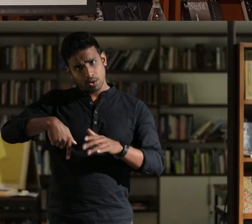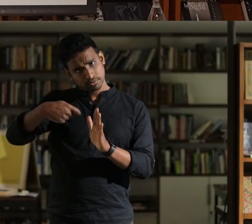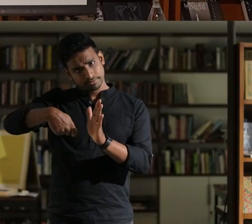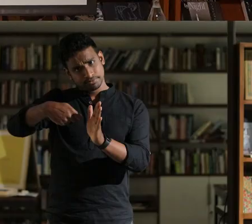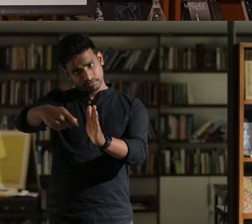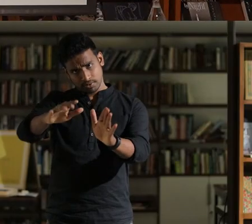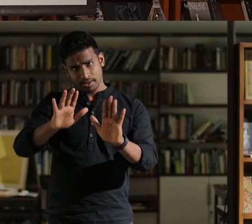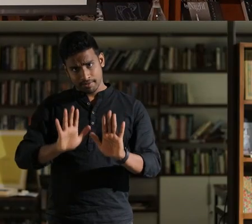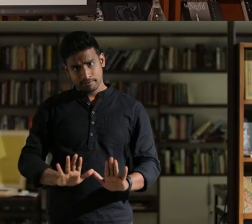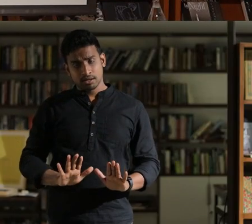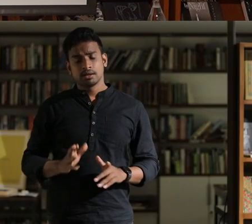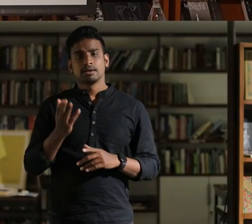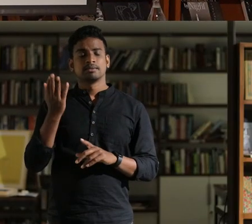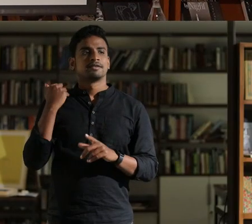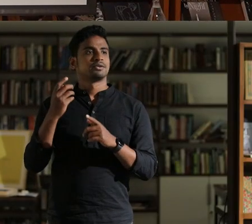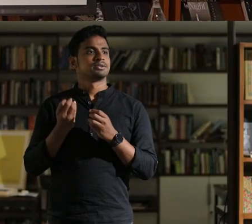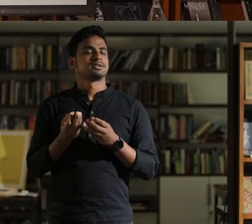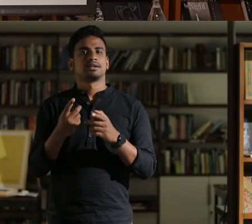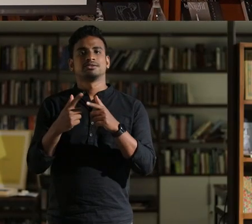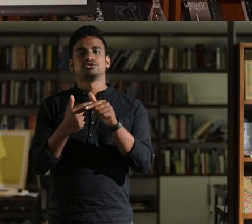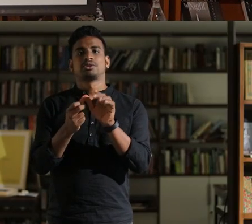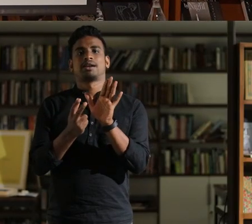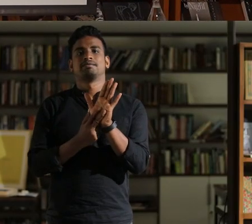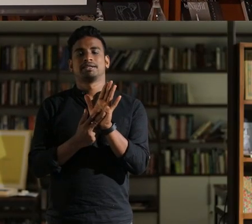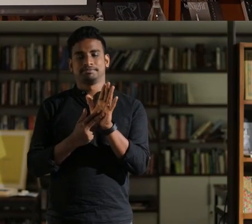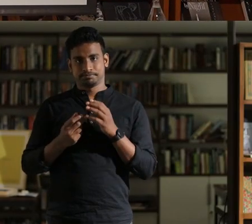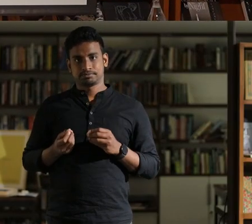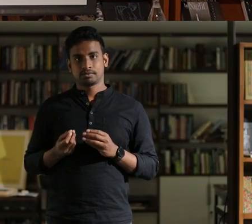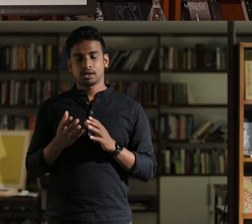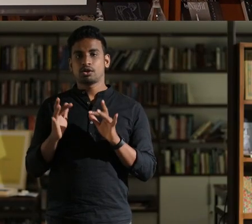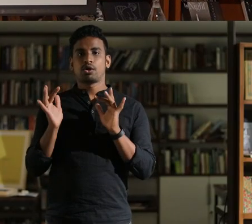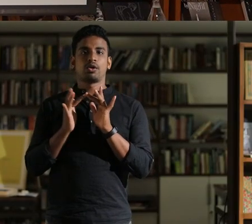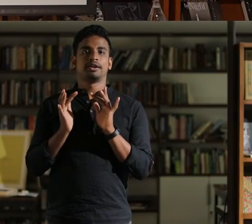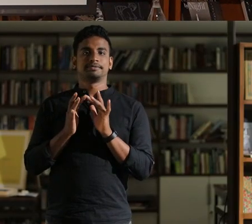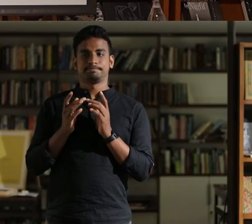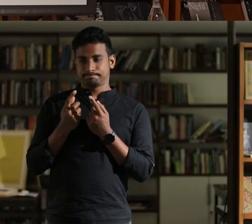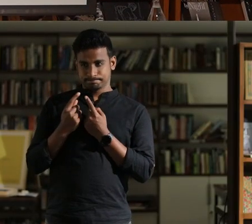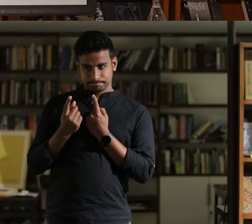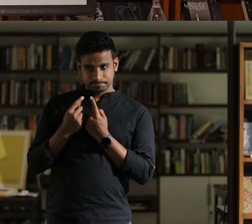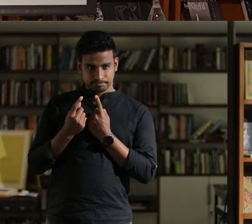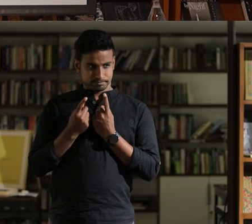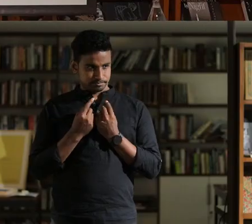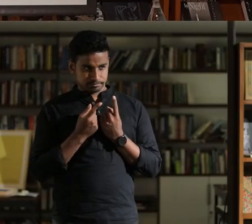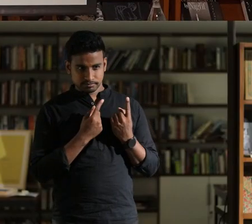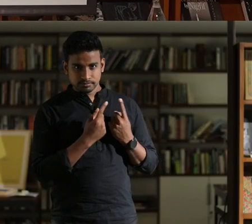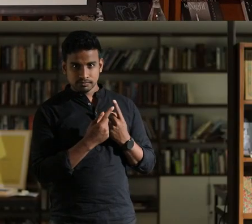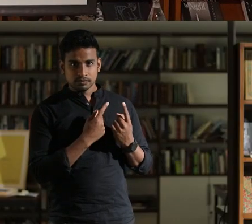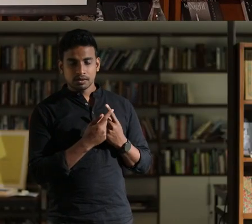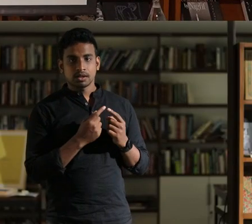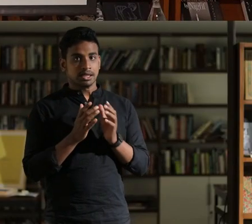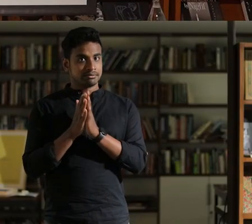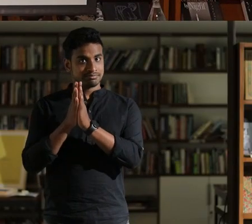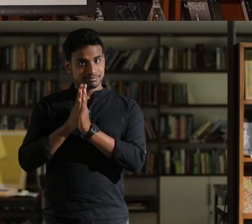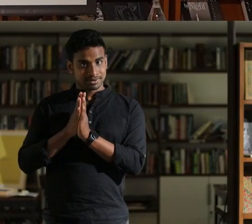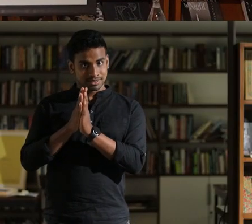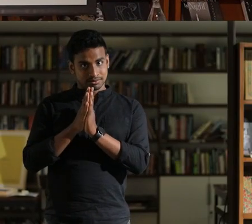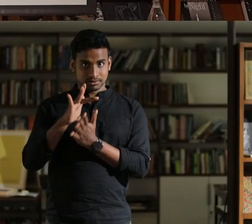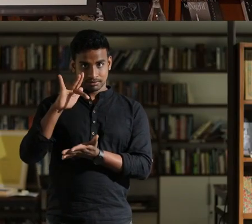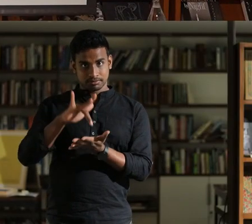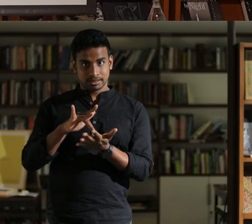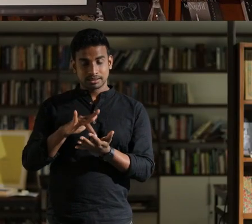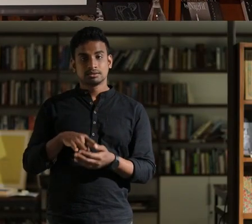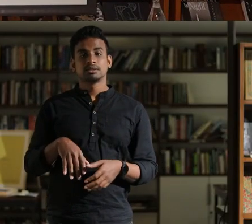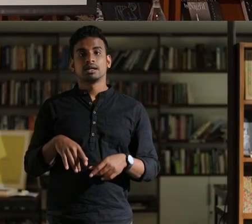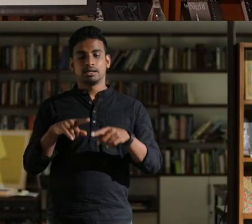think, January of 23 through a series of online conversations from people from